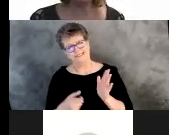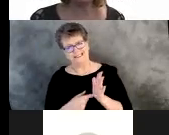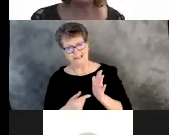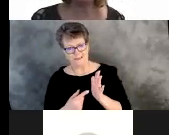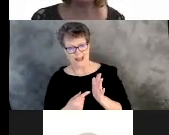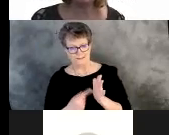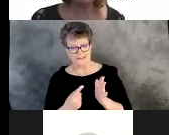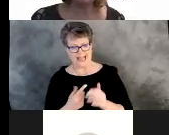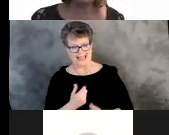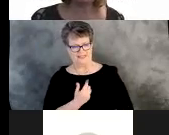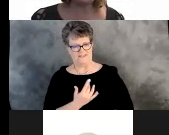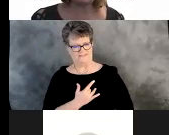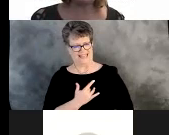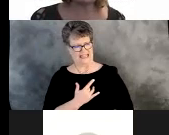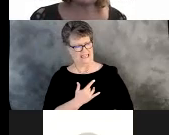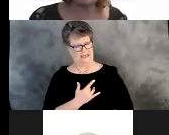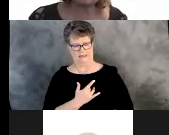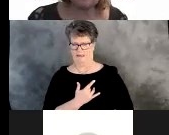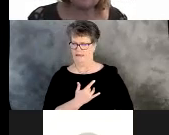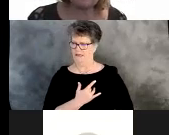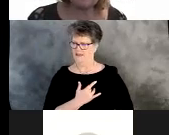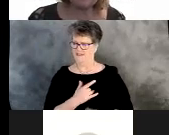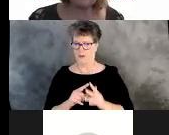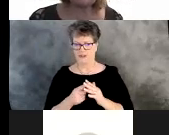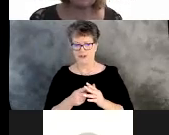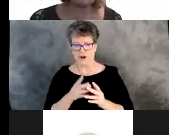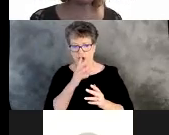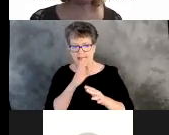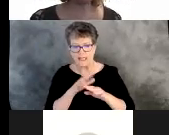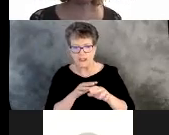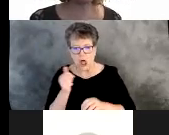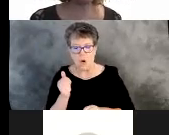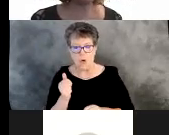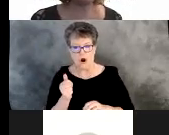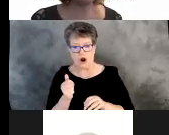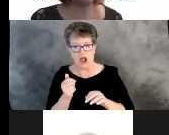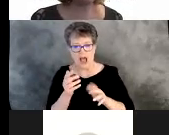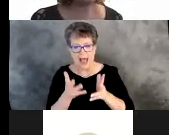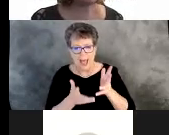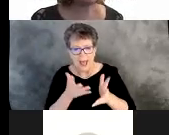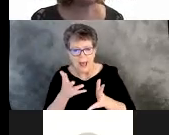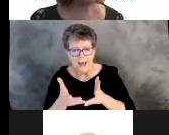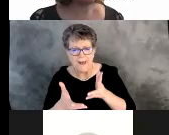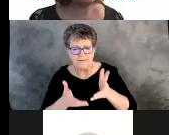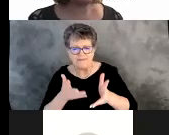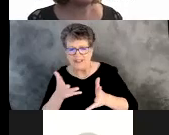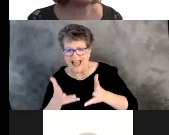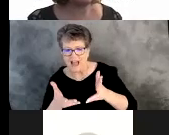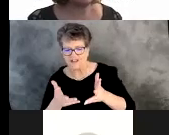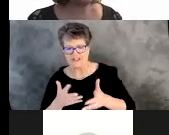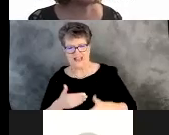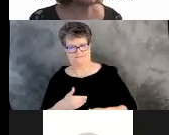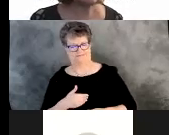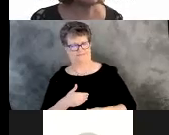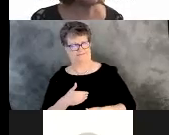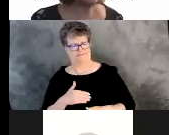this feeling that somebody will start talking slower to me at a meeting, or they'll just kind of give you this vibe, like, how